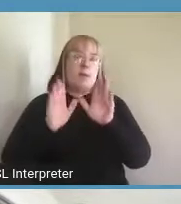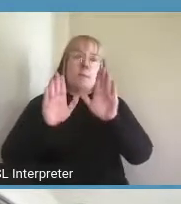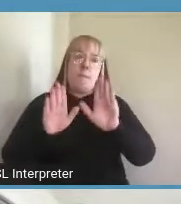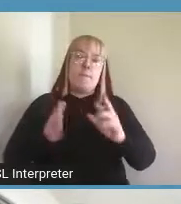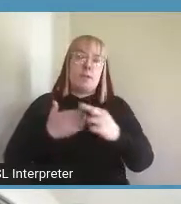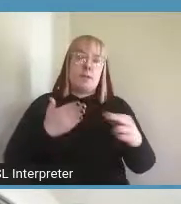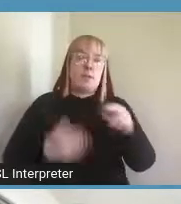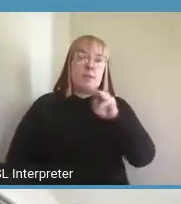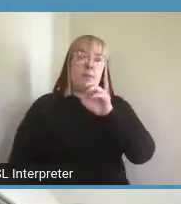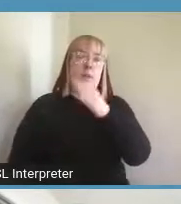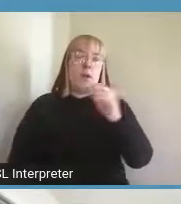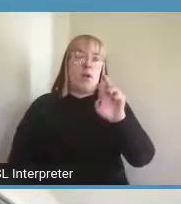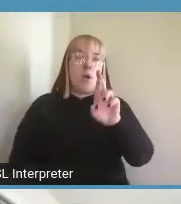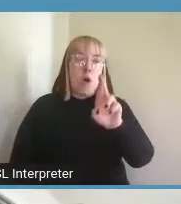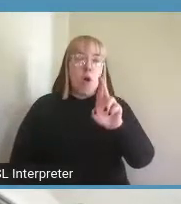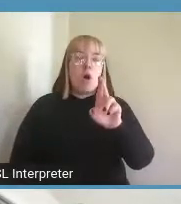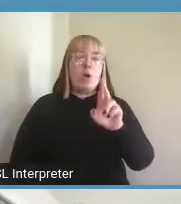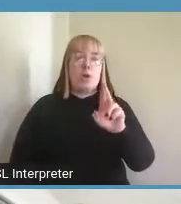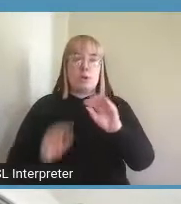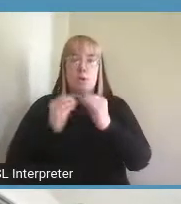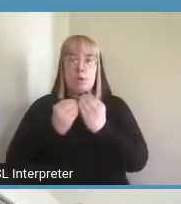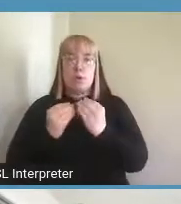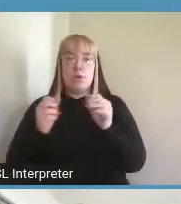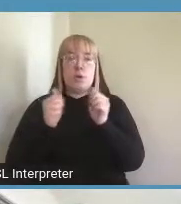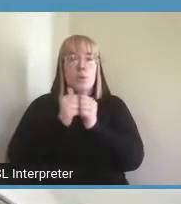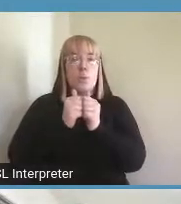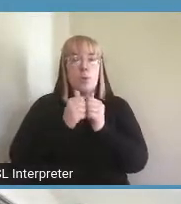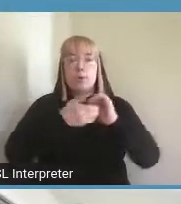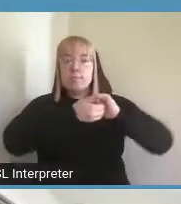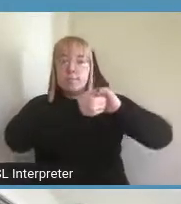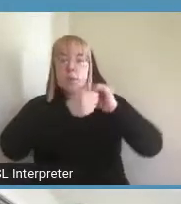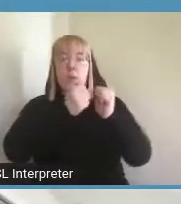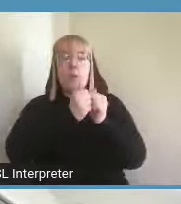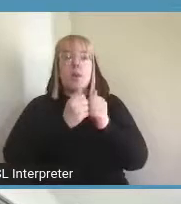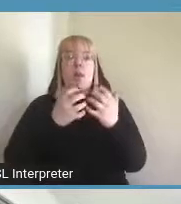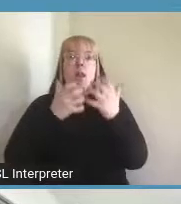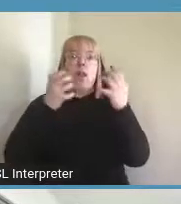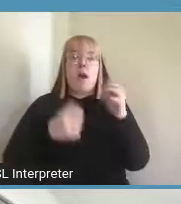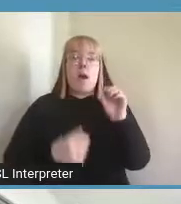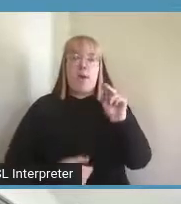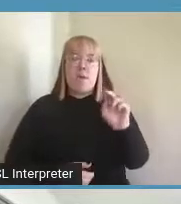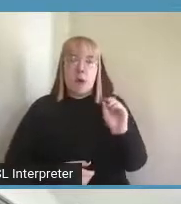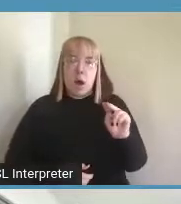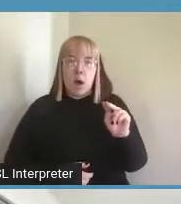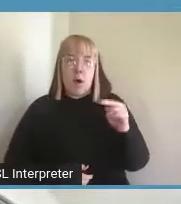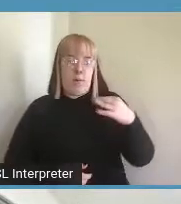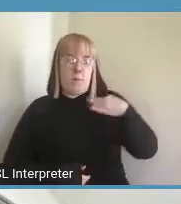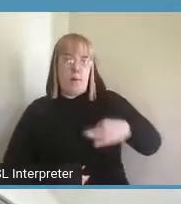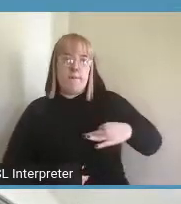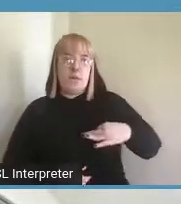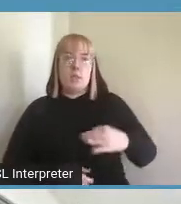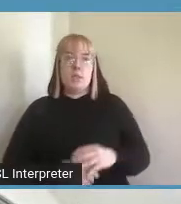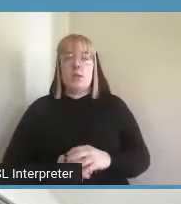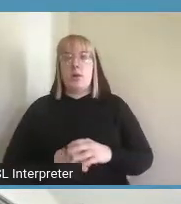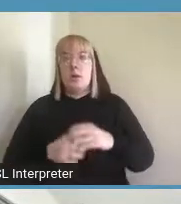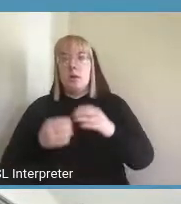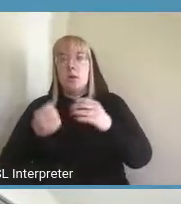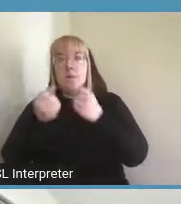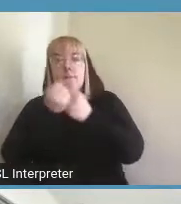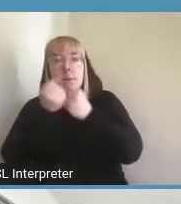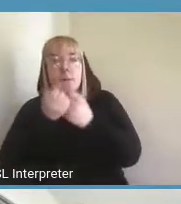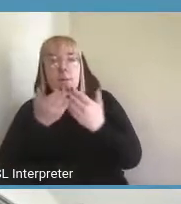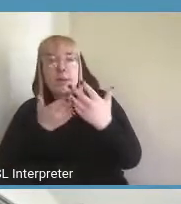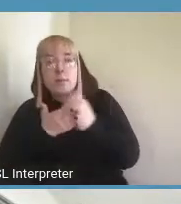organization that works with a lot of nonprofits on fundraising, but also their digital engagement